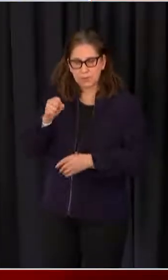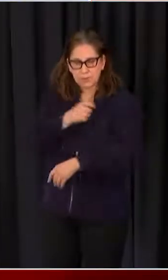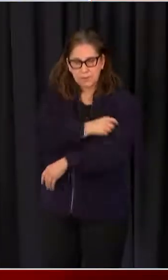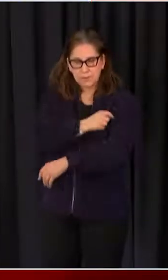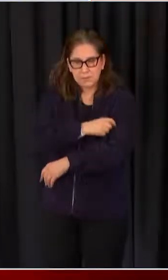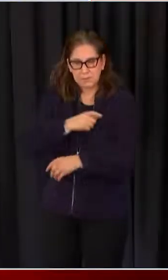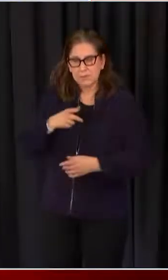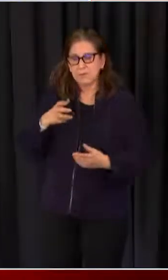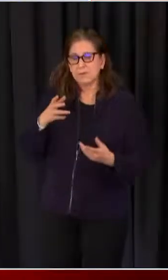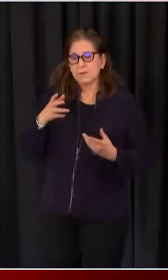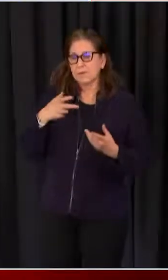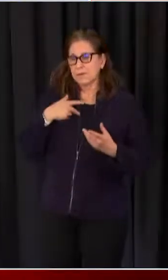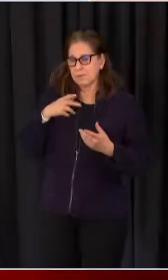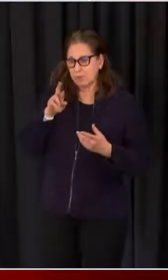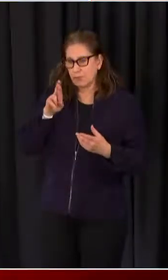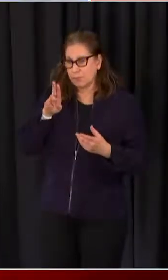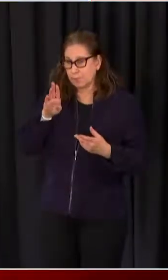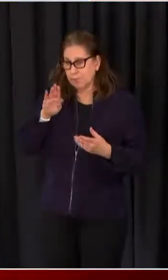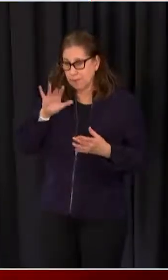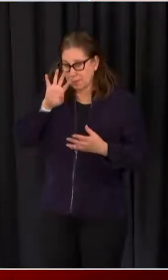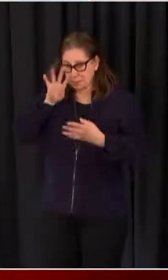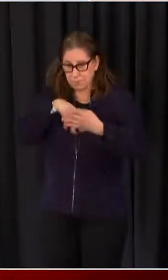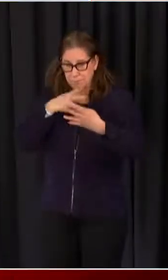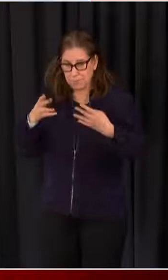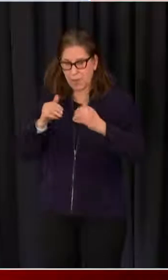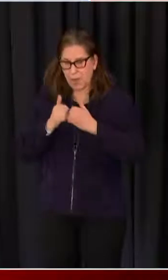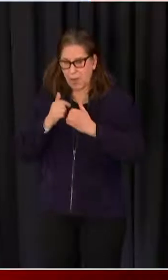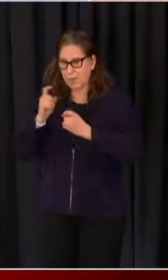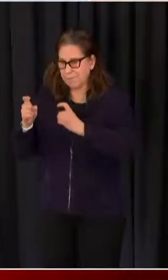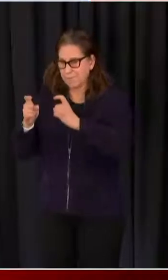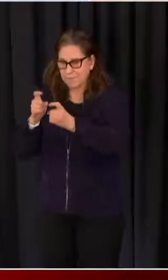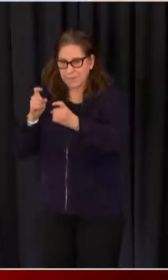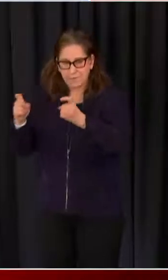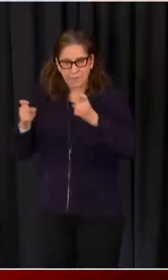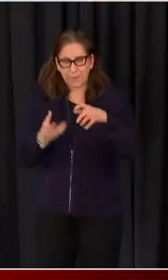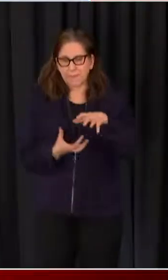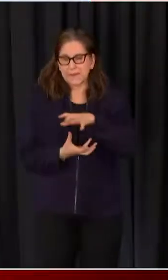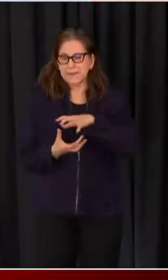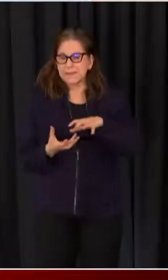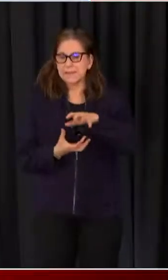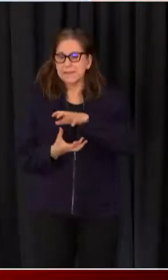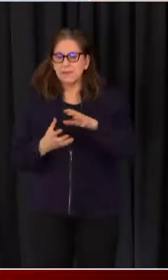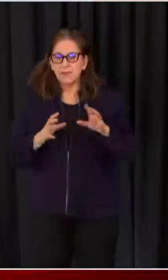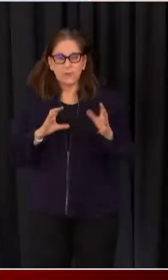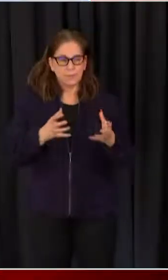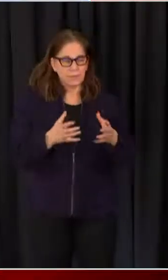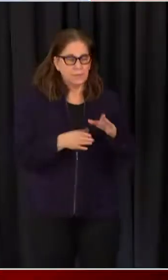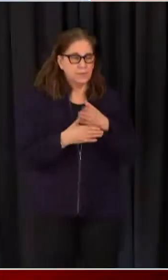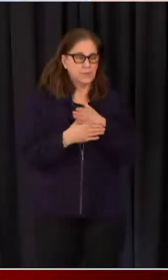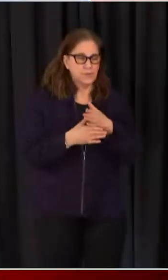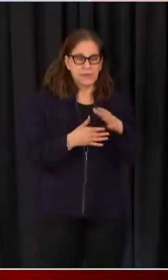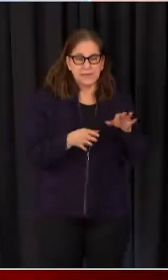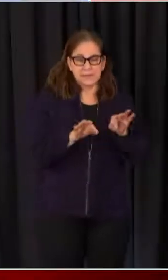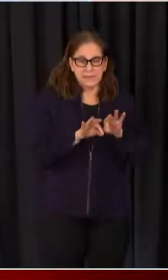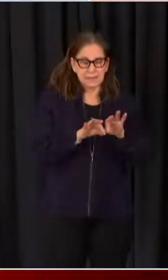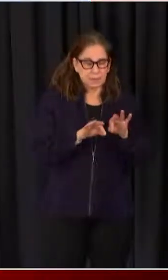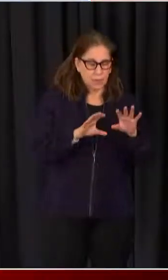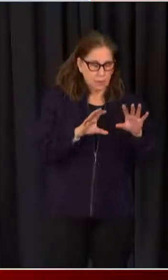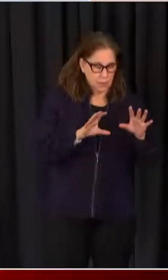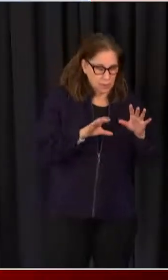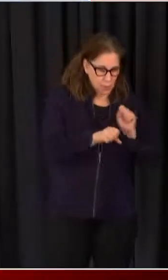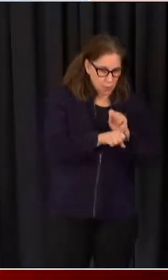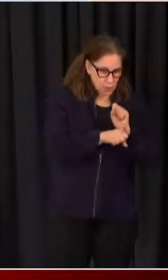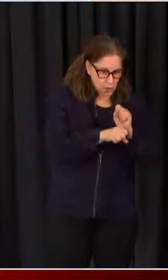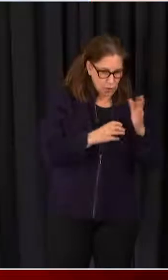to vaccinate DC residents and essential workers who work in the district, regardless of their home jurisdiction, whether they live in Maryland, DC,